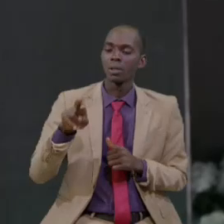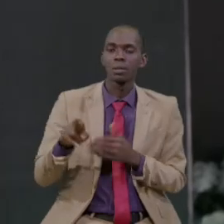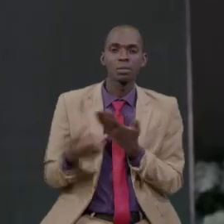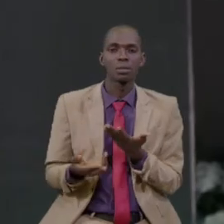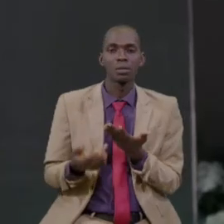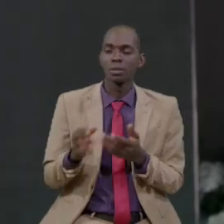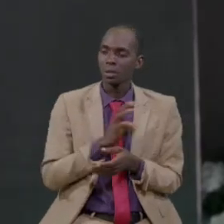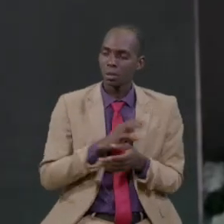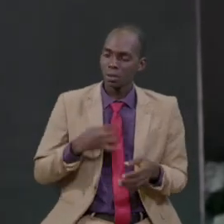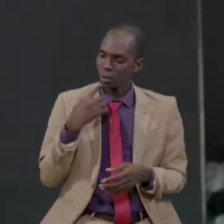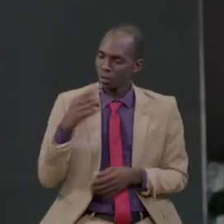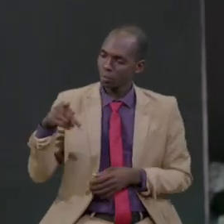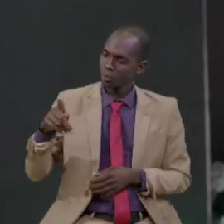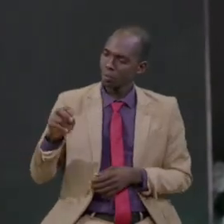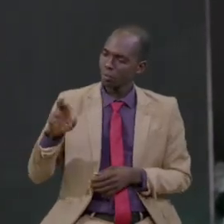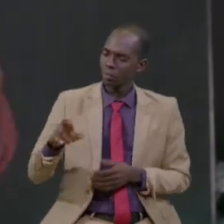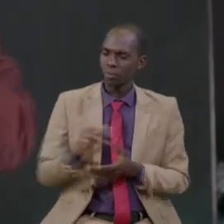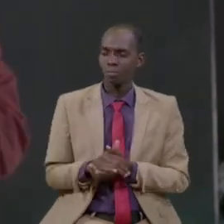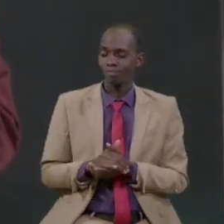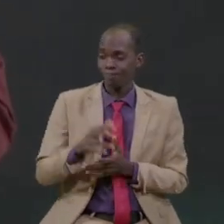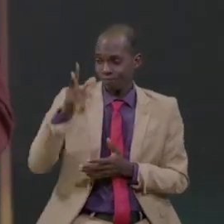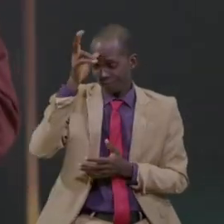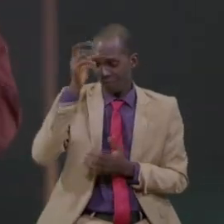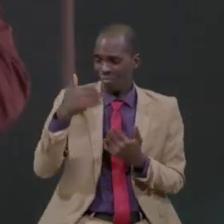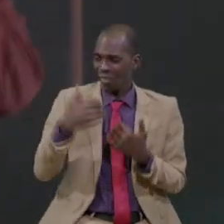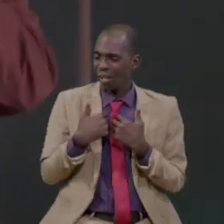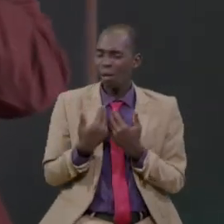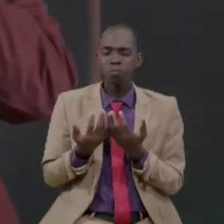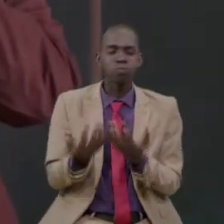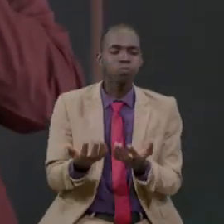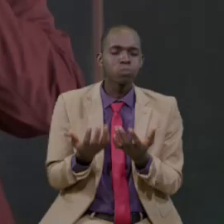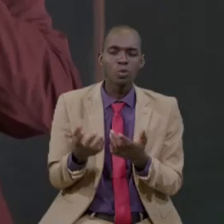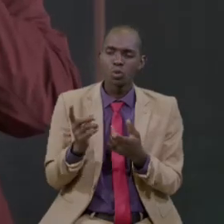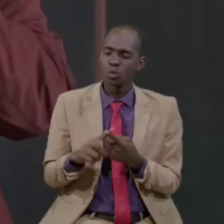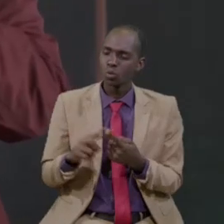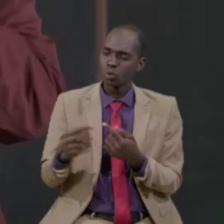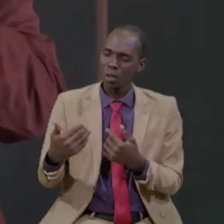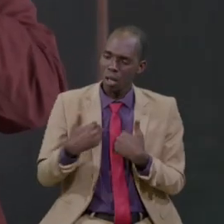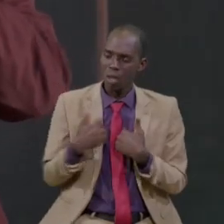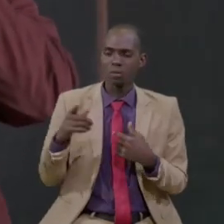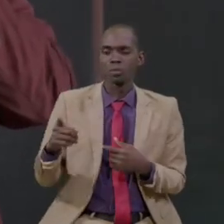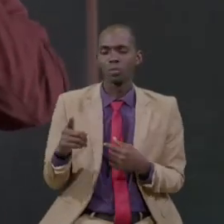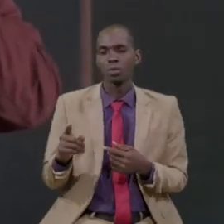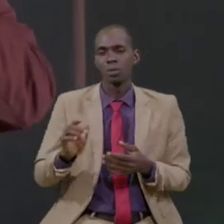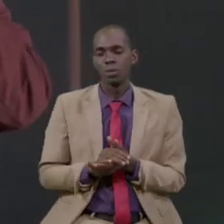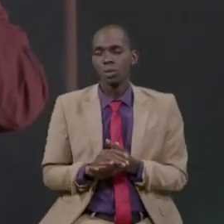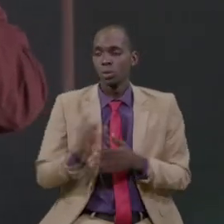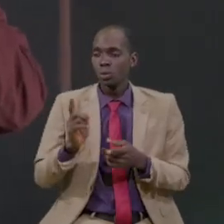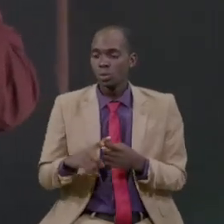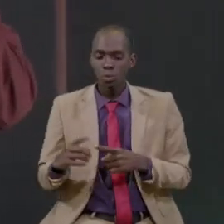Satan has desired to have you, to sift you like wheat. Then he